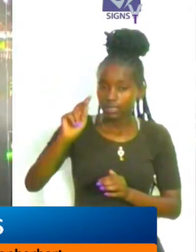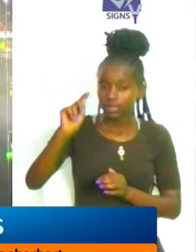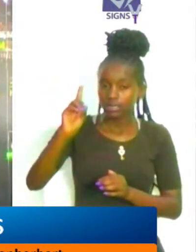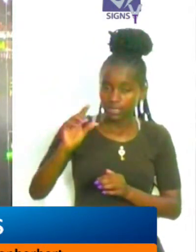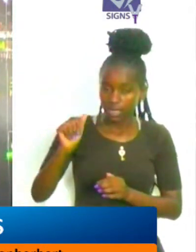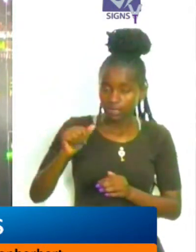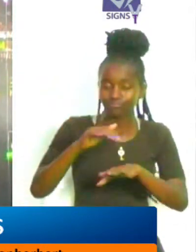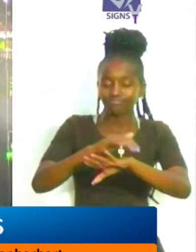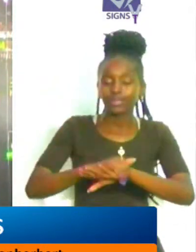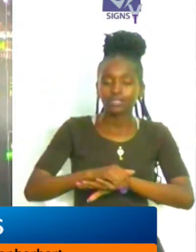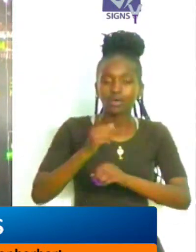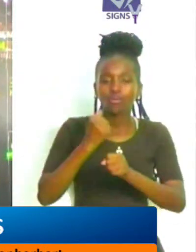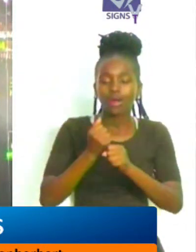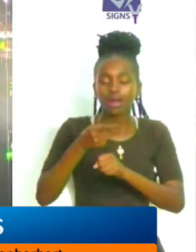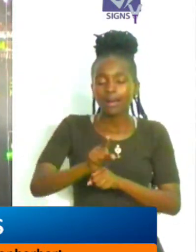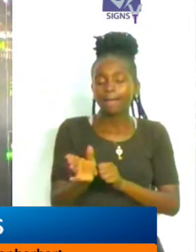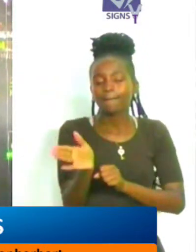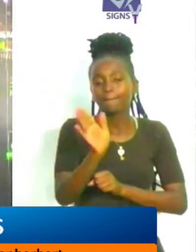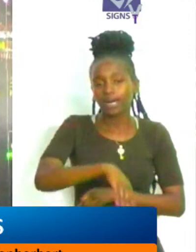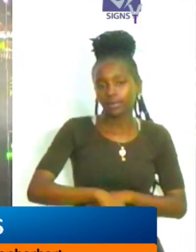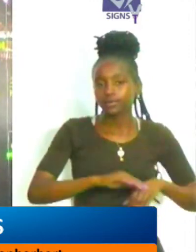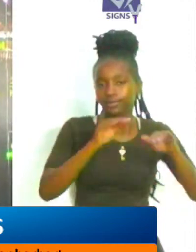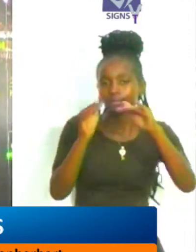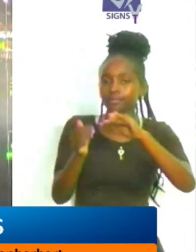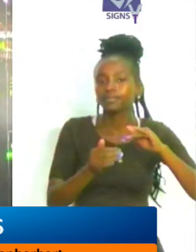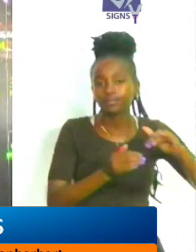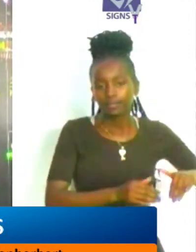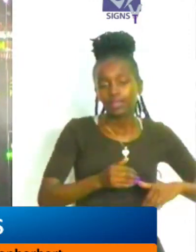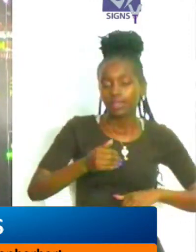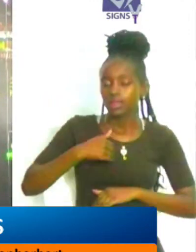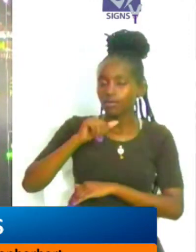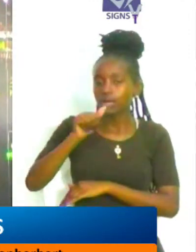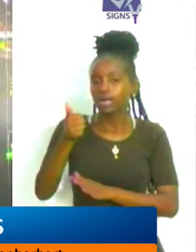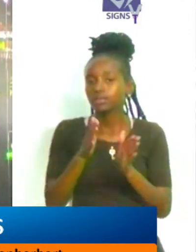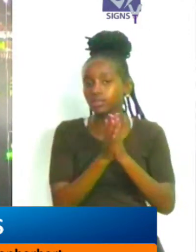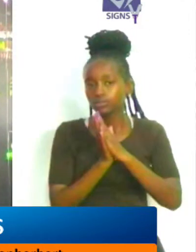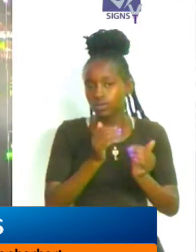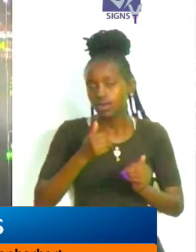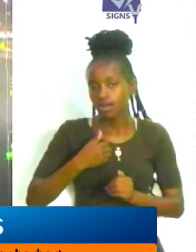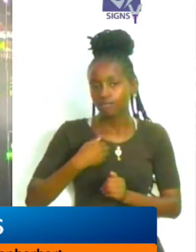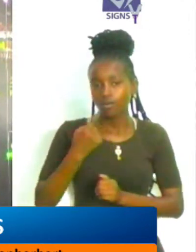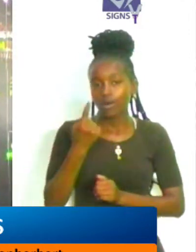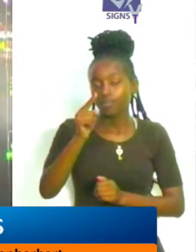Away from that story, now to other stories, as